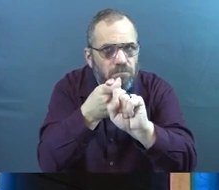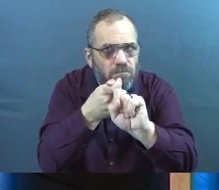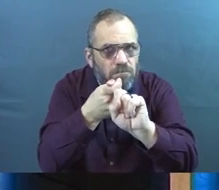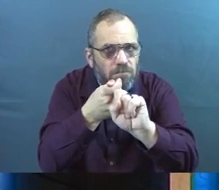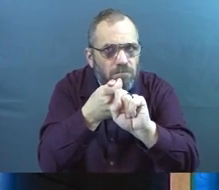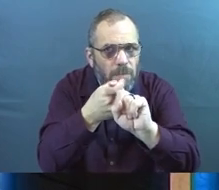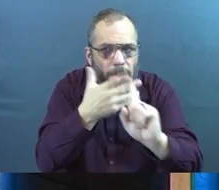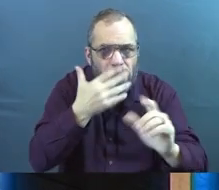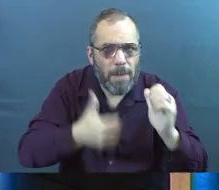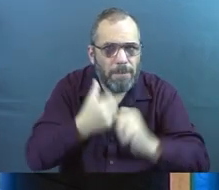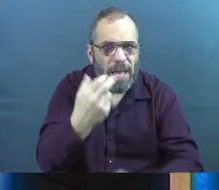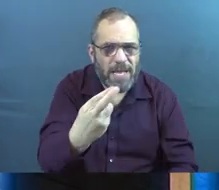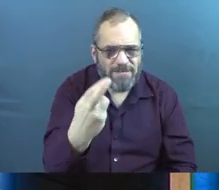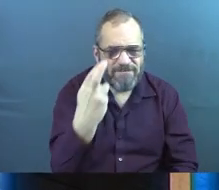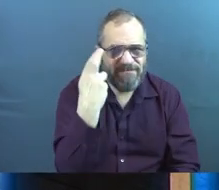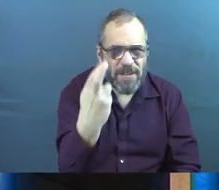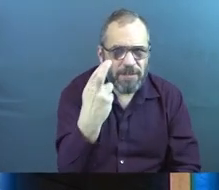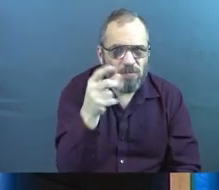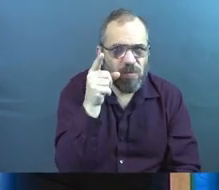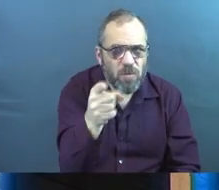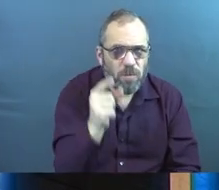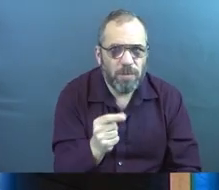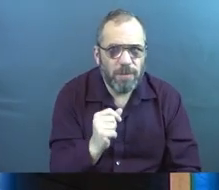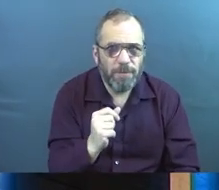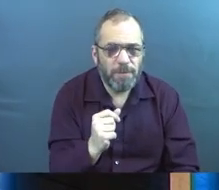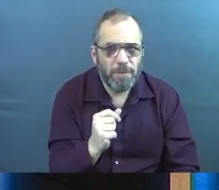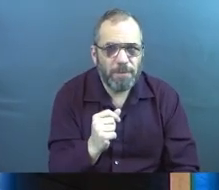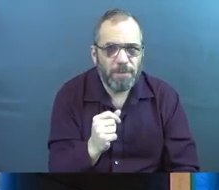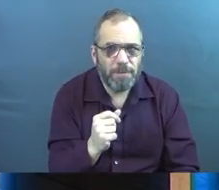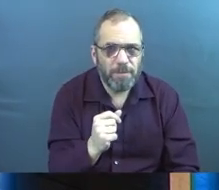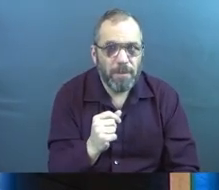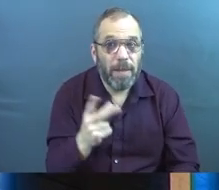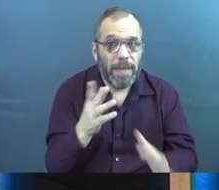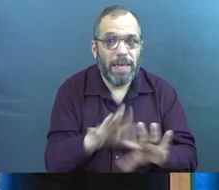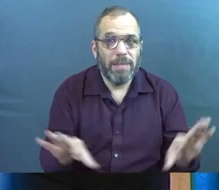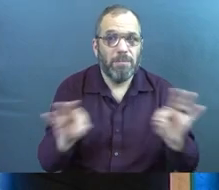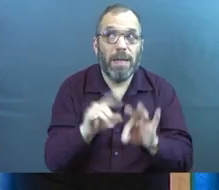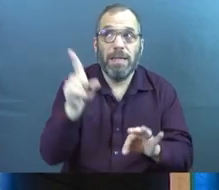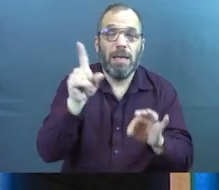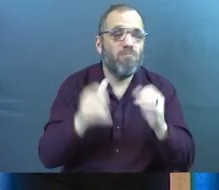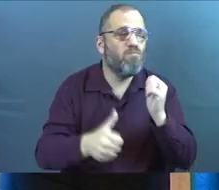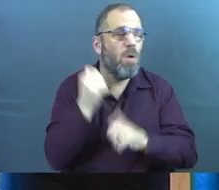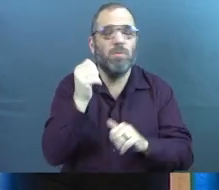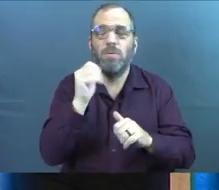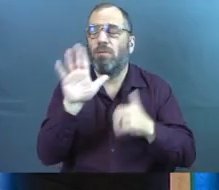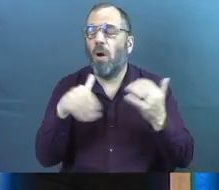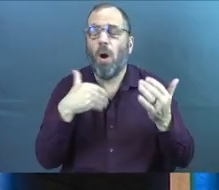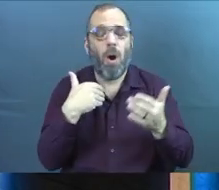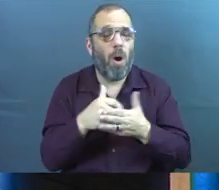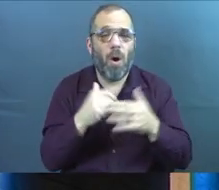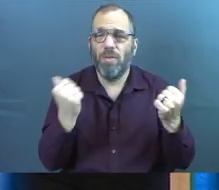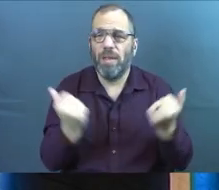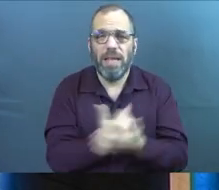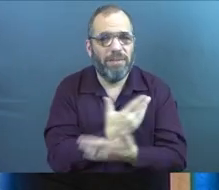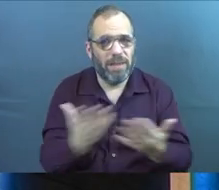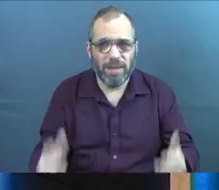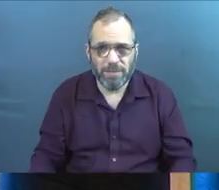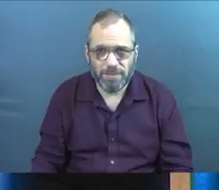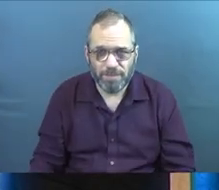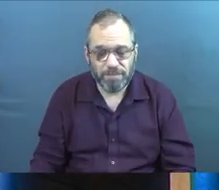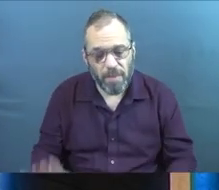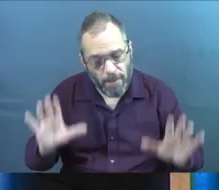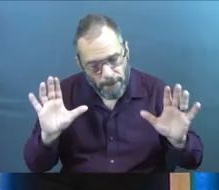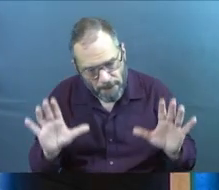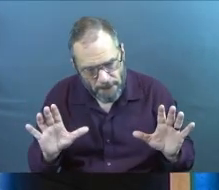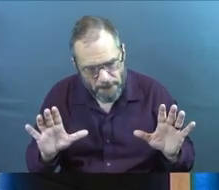He wants to have the best friendship in the world with you. It matters to him more than anything and everything.